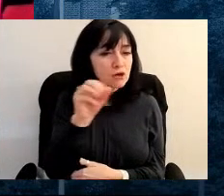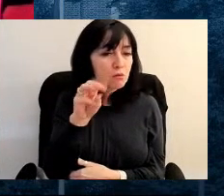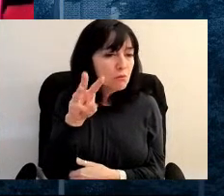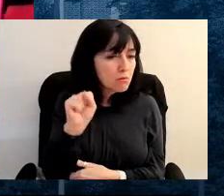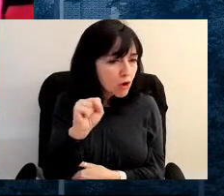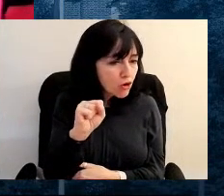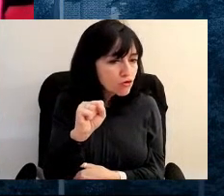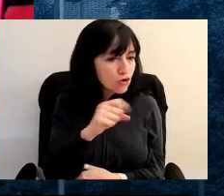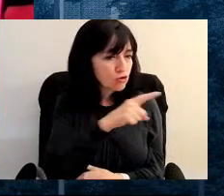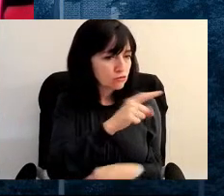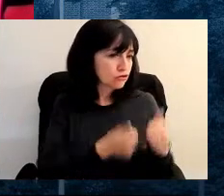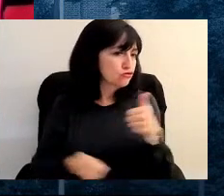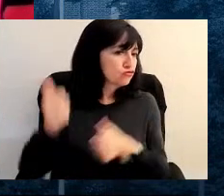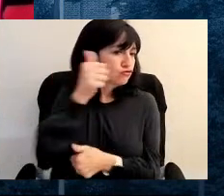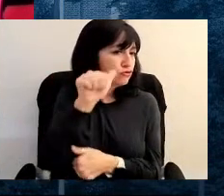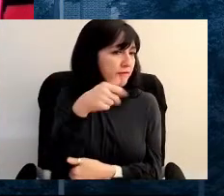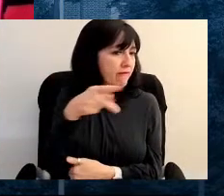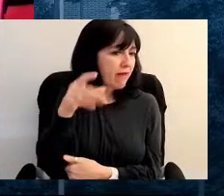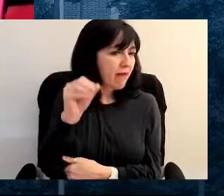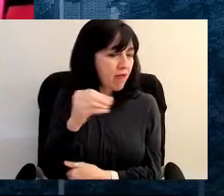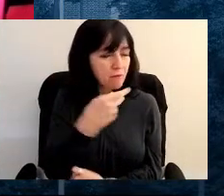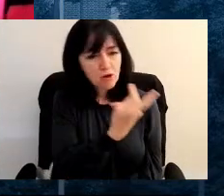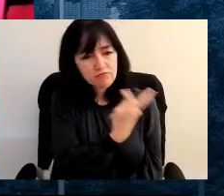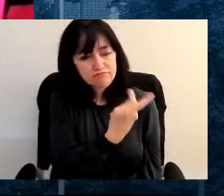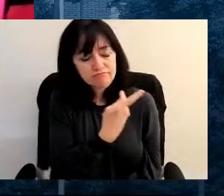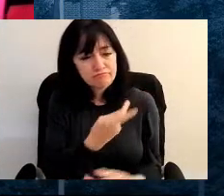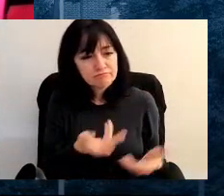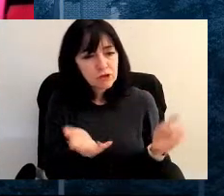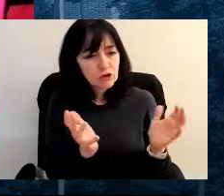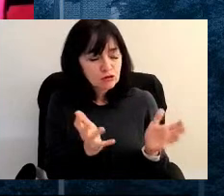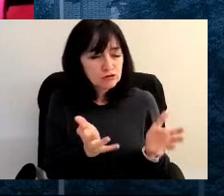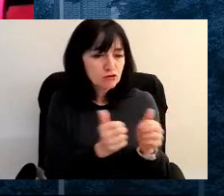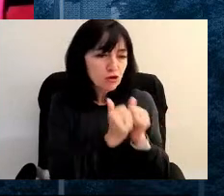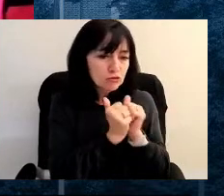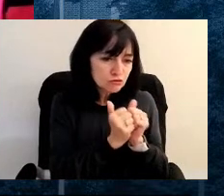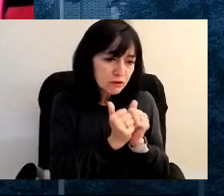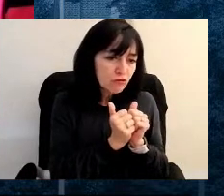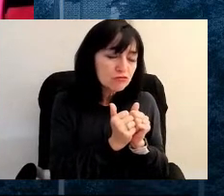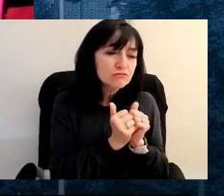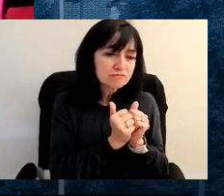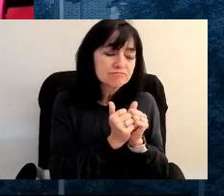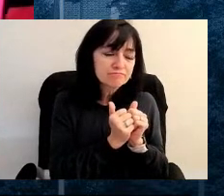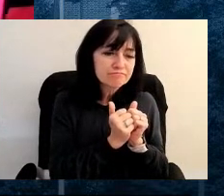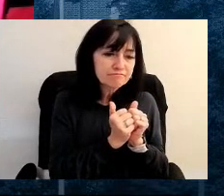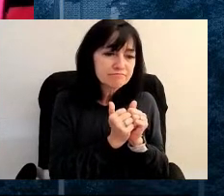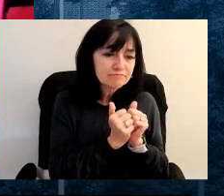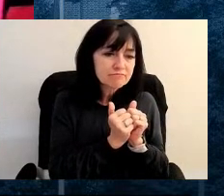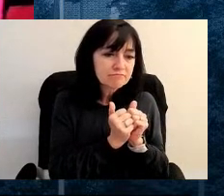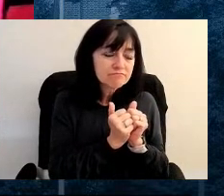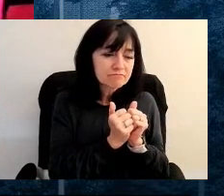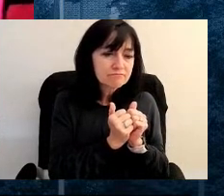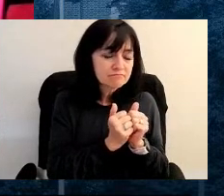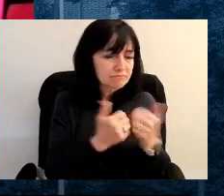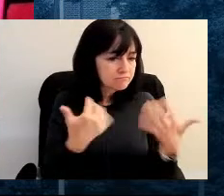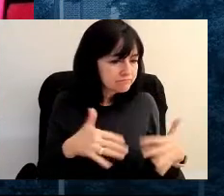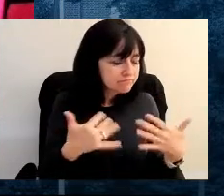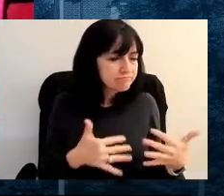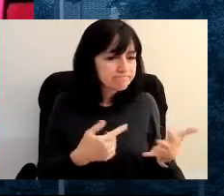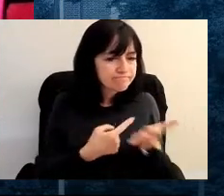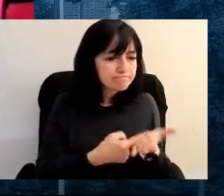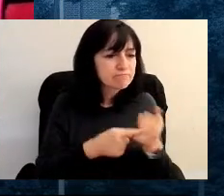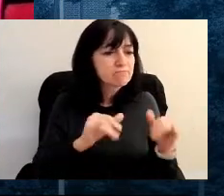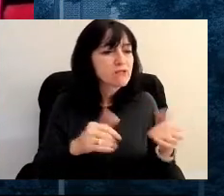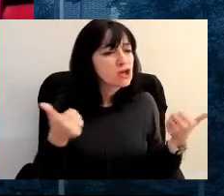in Appoquinimink, he and I have talked about, he's here today, he and I have talked about this ad nauseum, the challenges